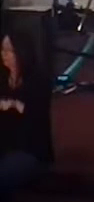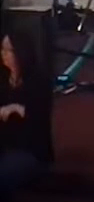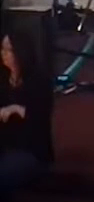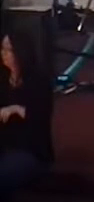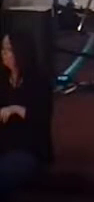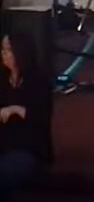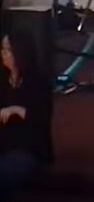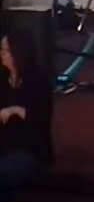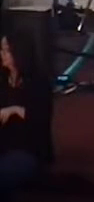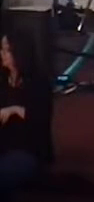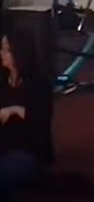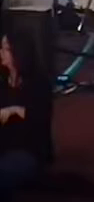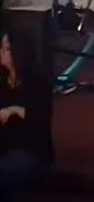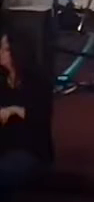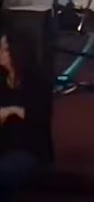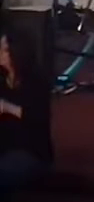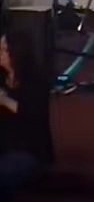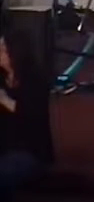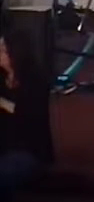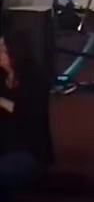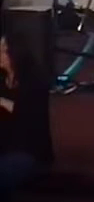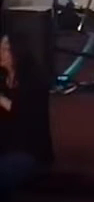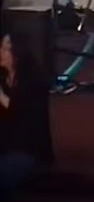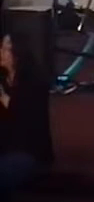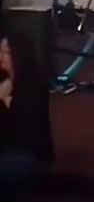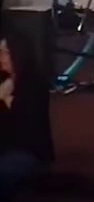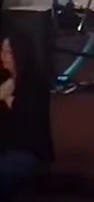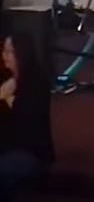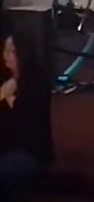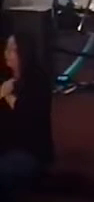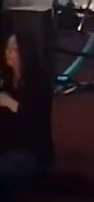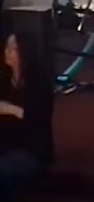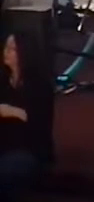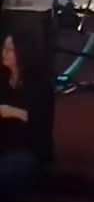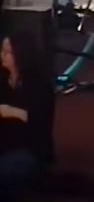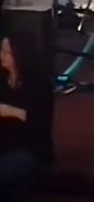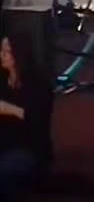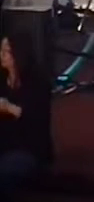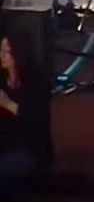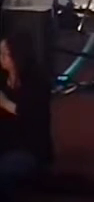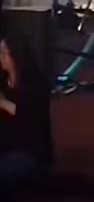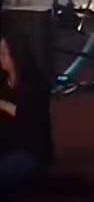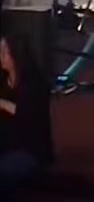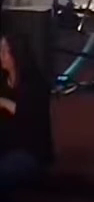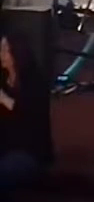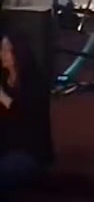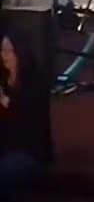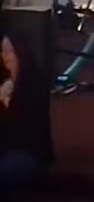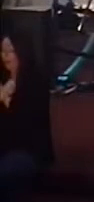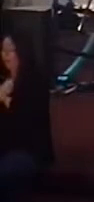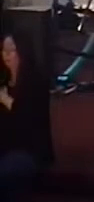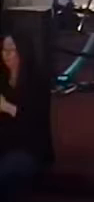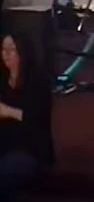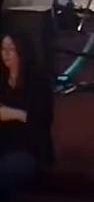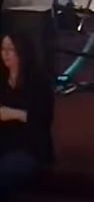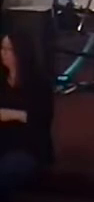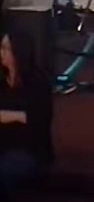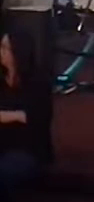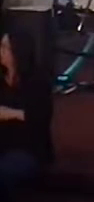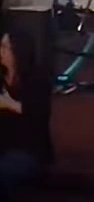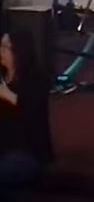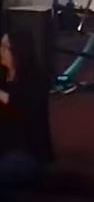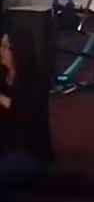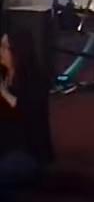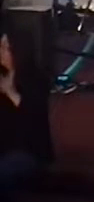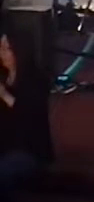says, speak the truth in love. Speak the truth in love. If we are going to really lead our